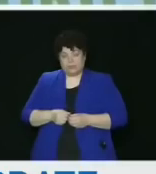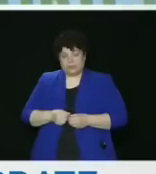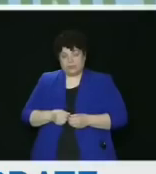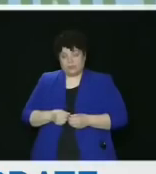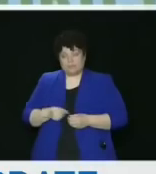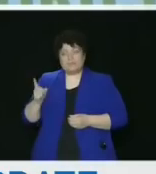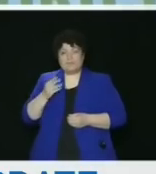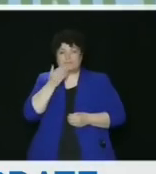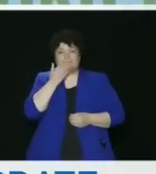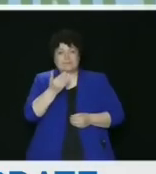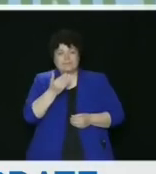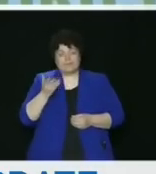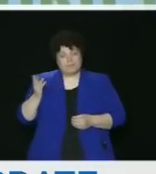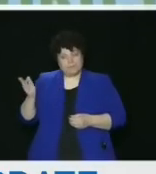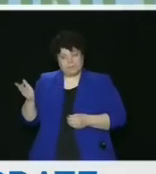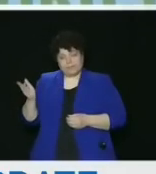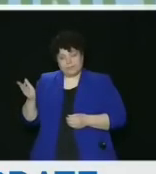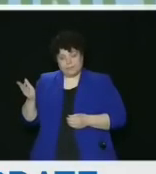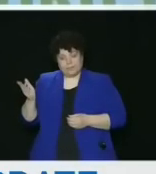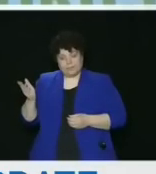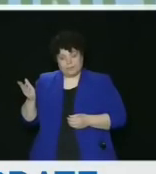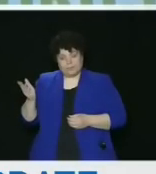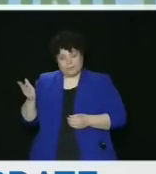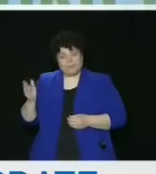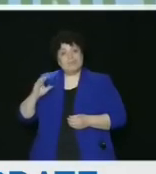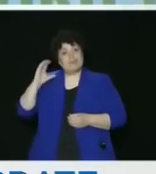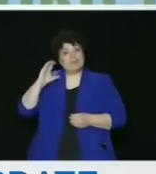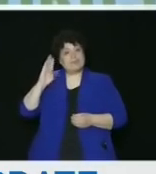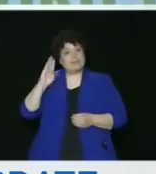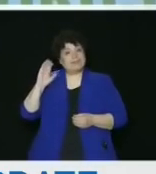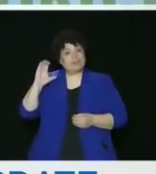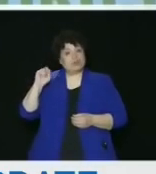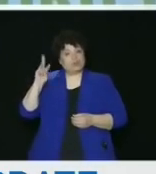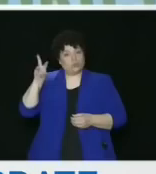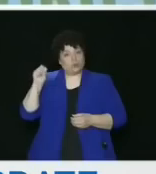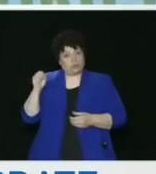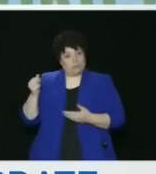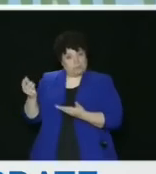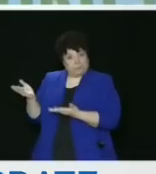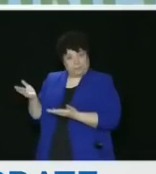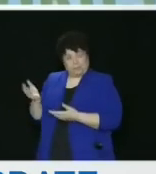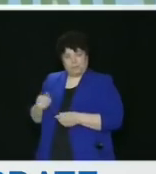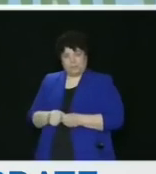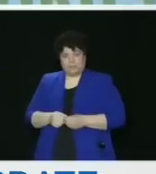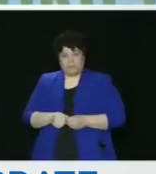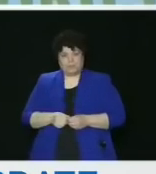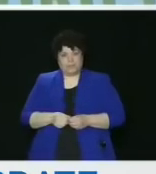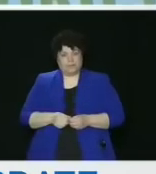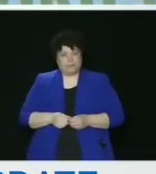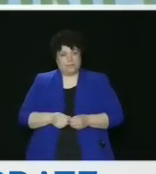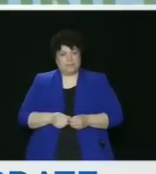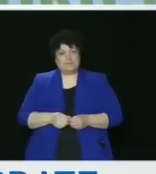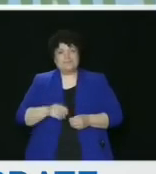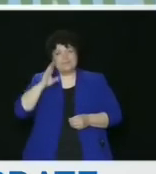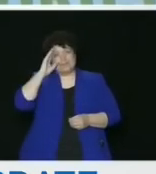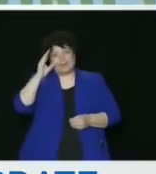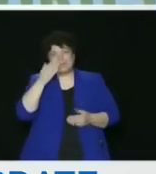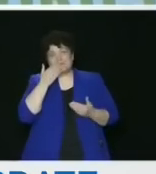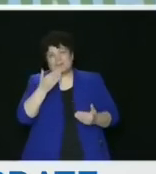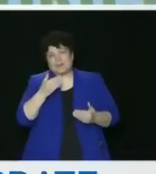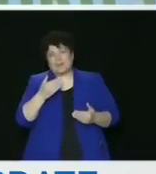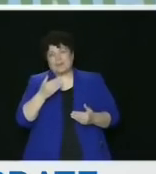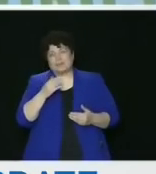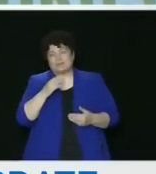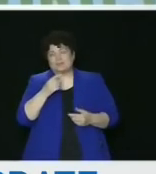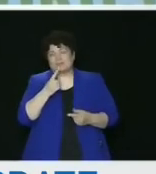Thank you. The last question is from David Turton of CBC News. Please go ahead. Your line is open. Hi, thanks for taking this